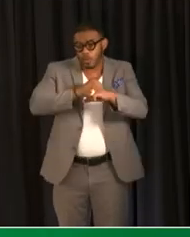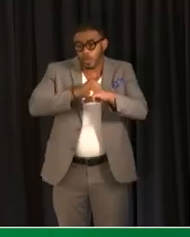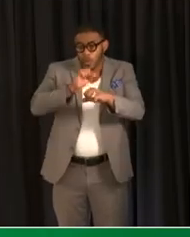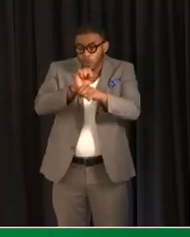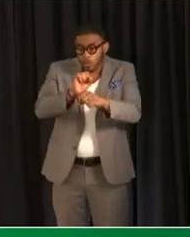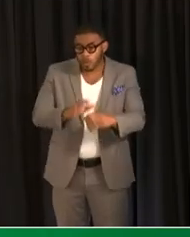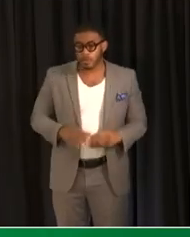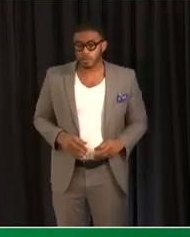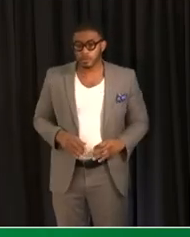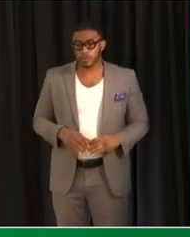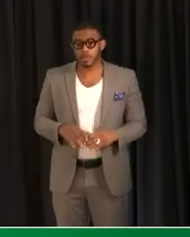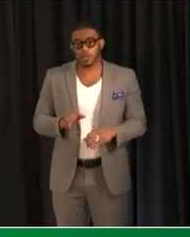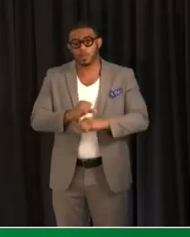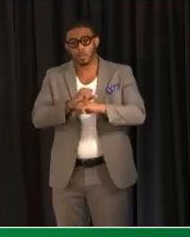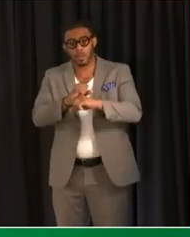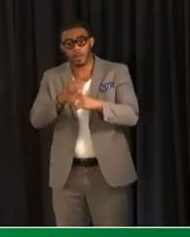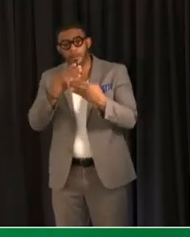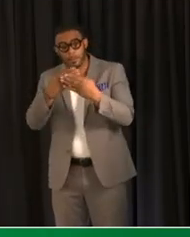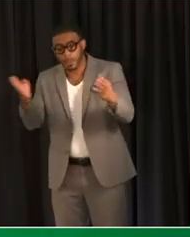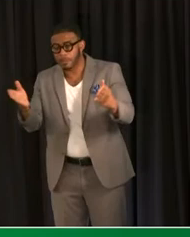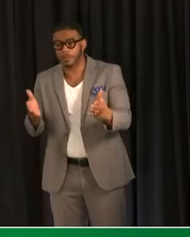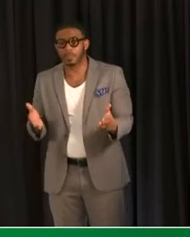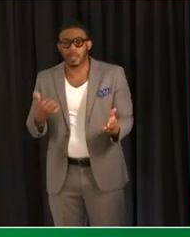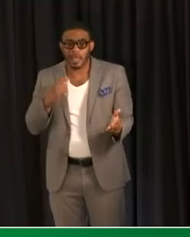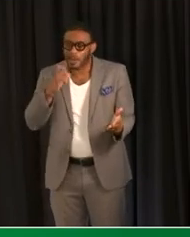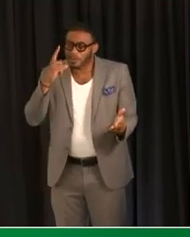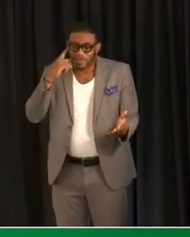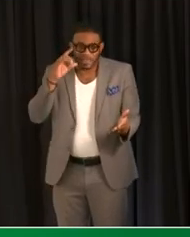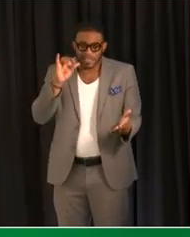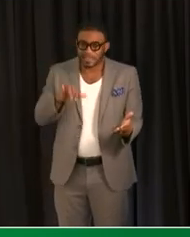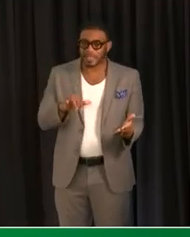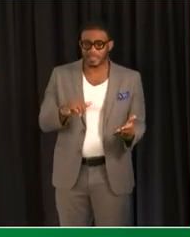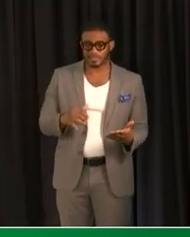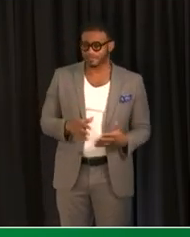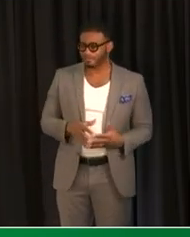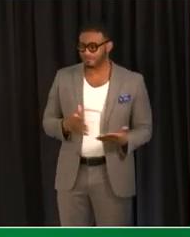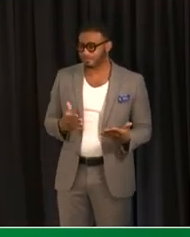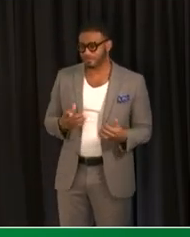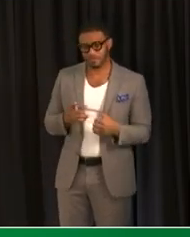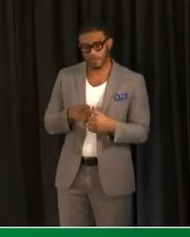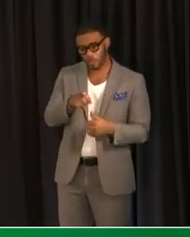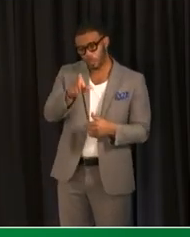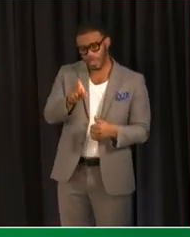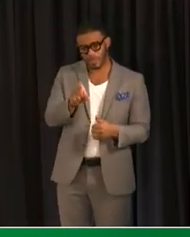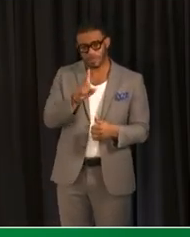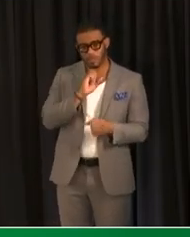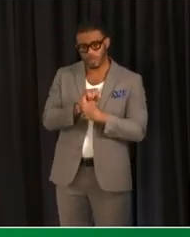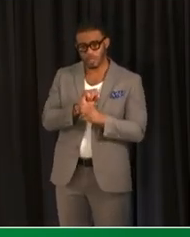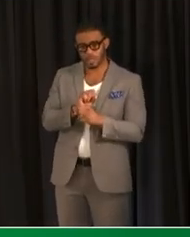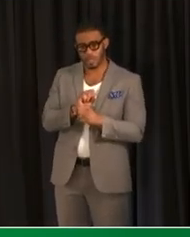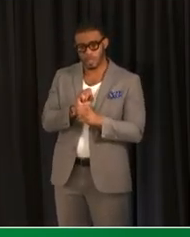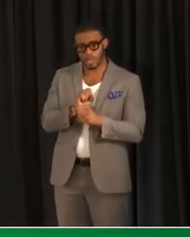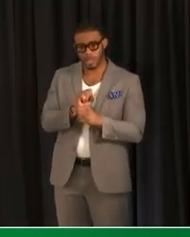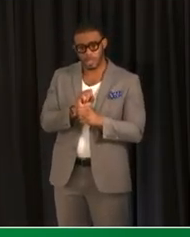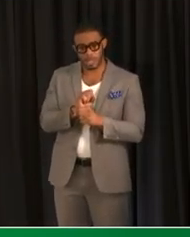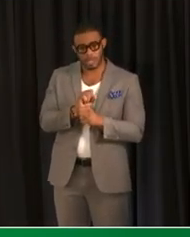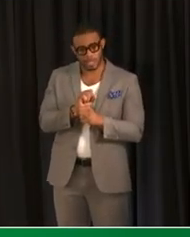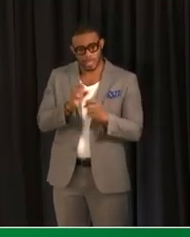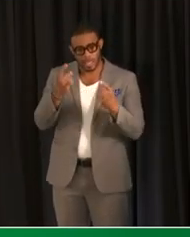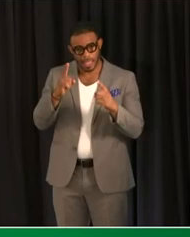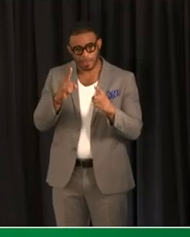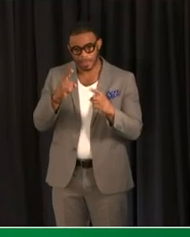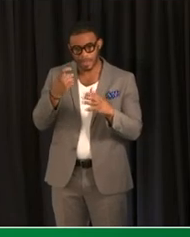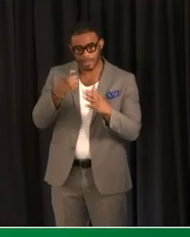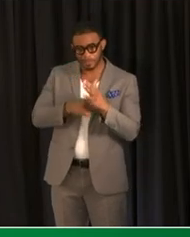that we're protecting workers and protecting the public. And I don't think that one has to necessarily come at the expense